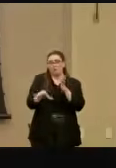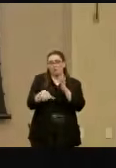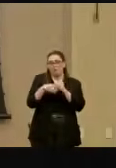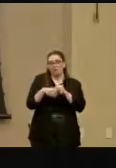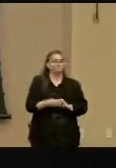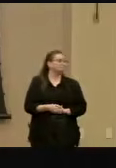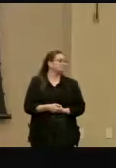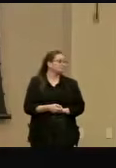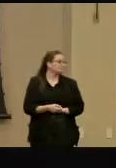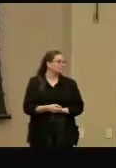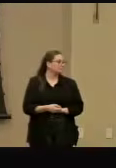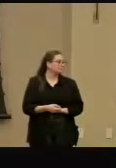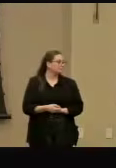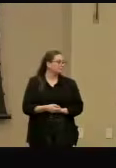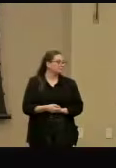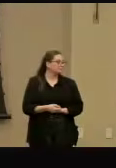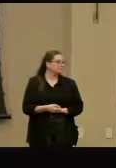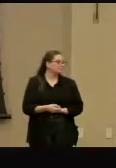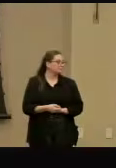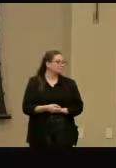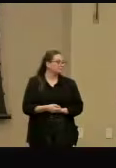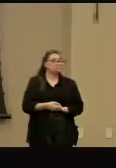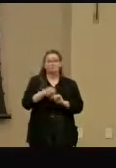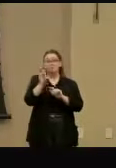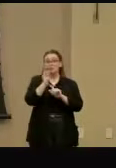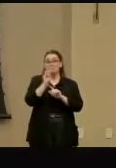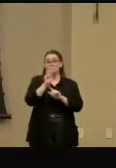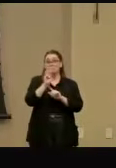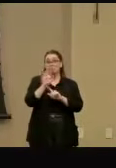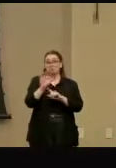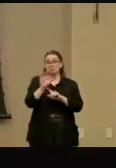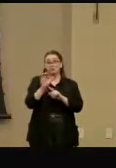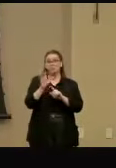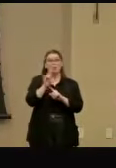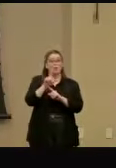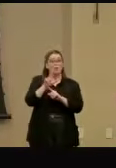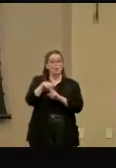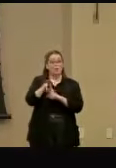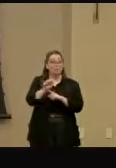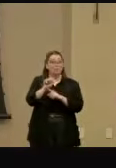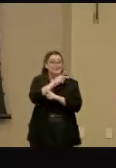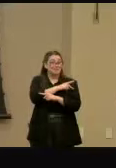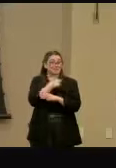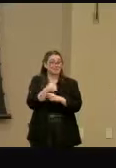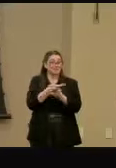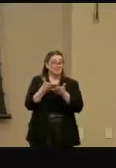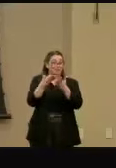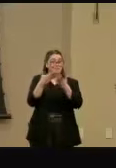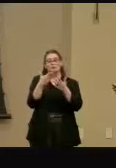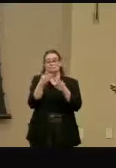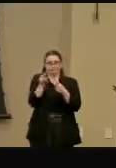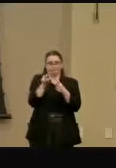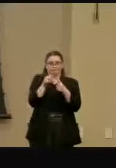little bit. In terms of birth control that is recommended for patients with lupus, it all comes down to 2